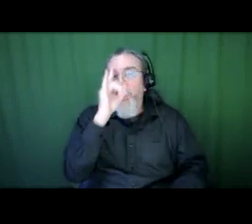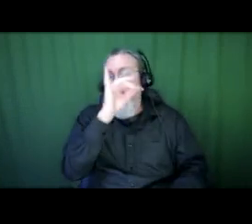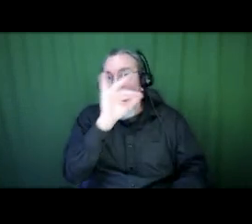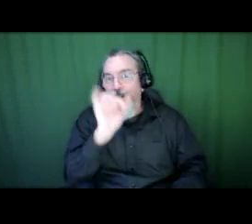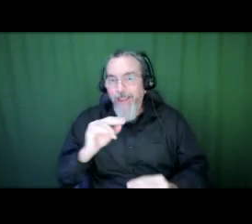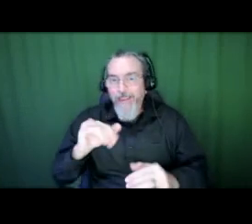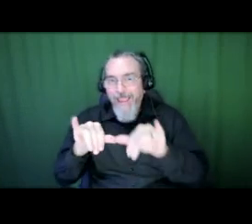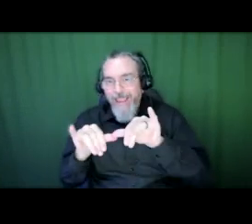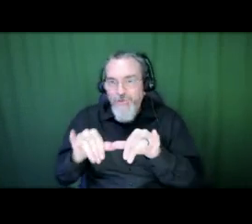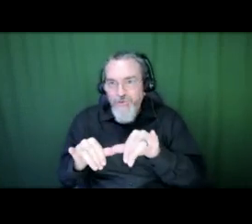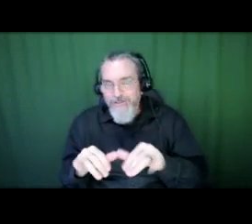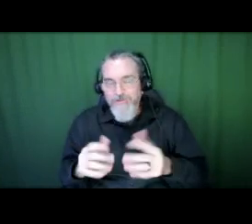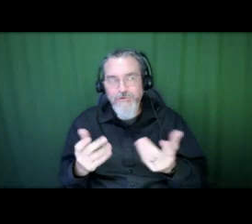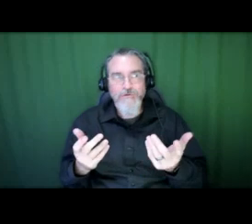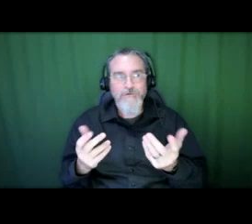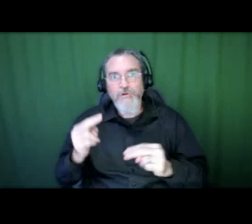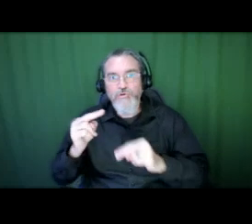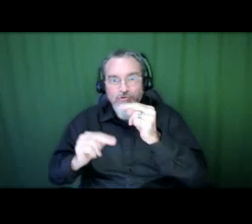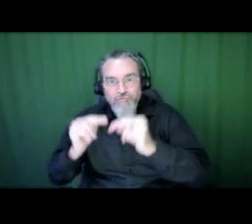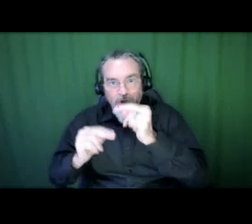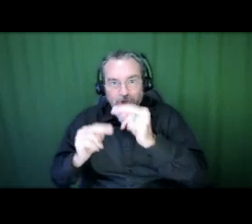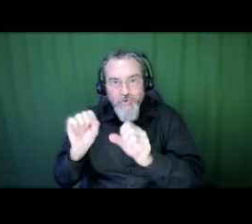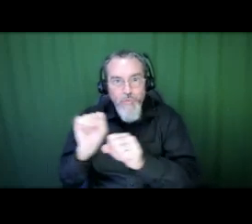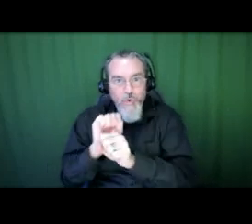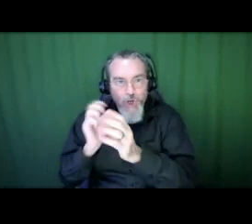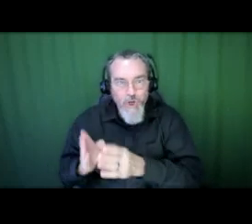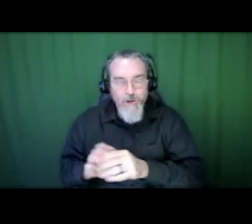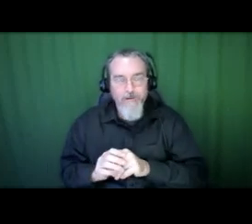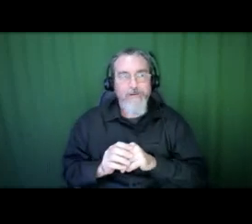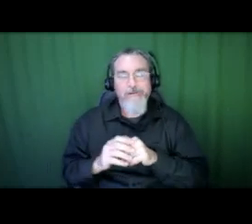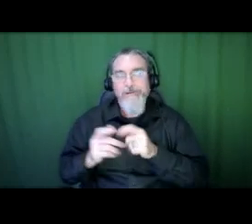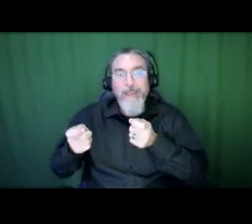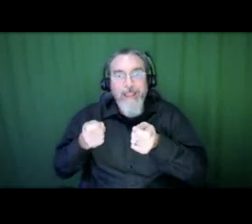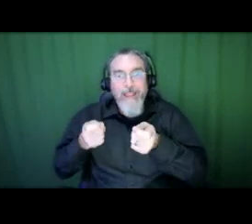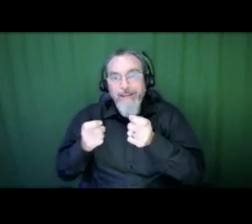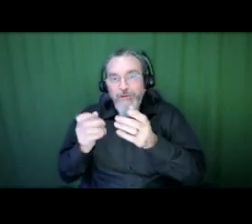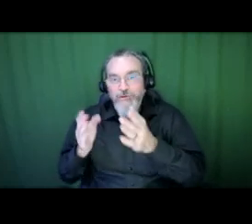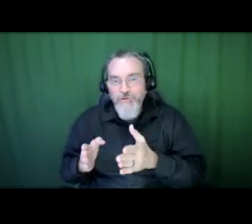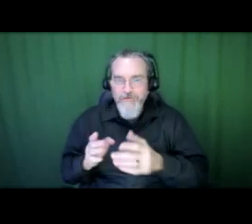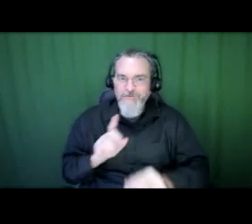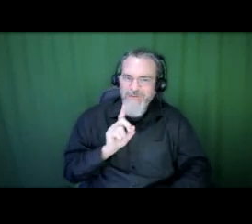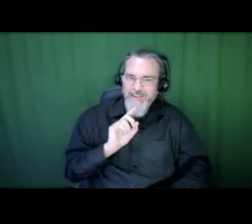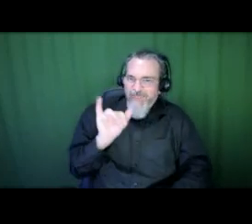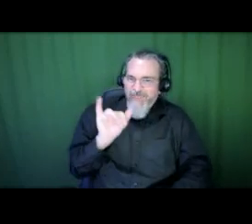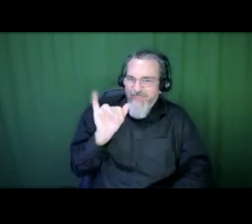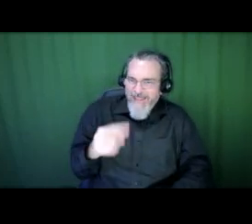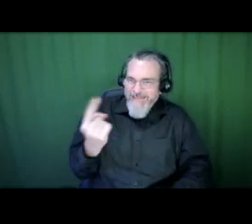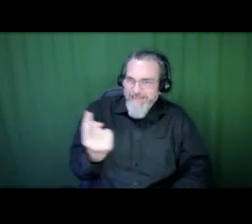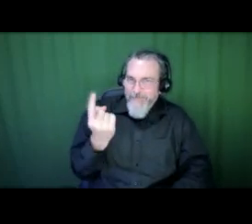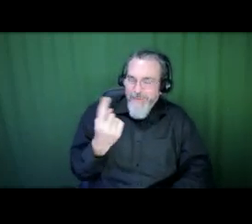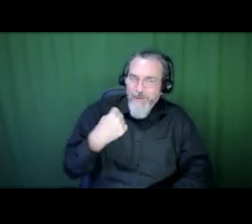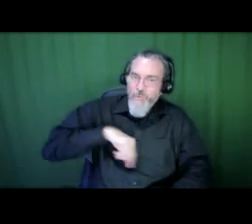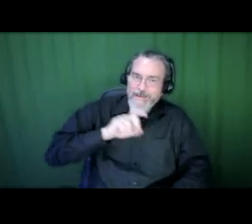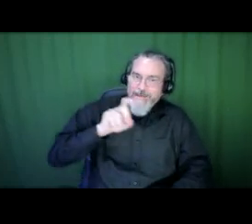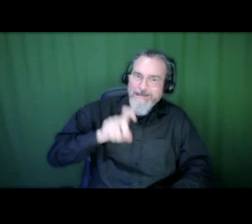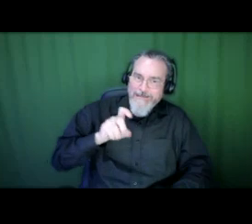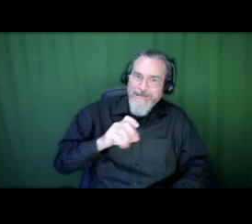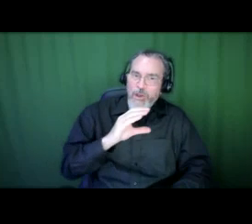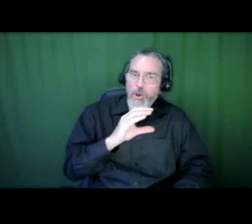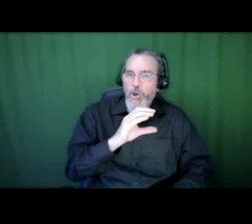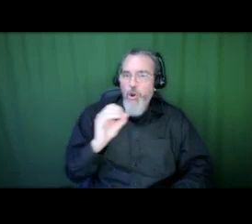worker or a manager. But that's going to be something we have to co-produce. The accreditation